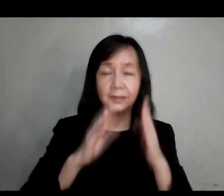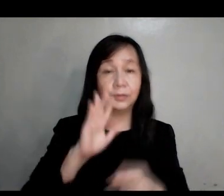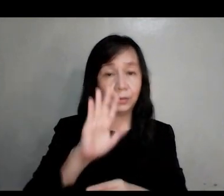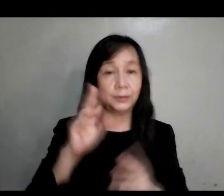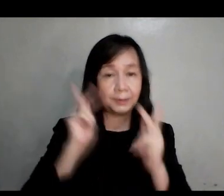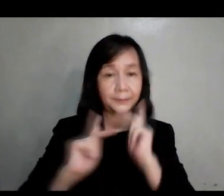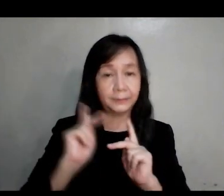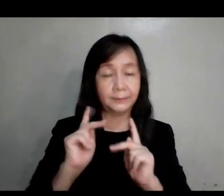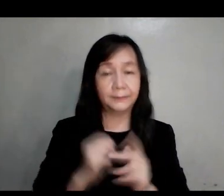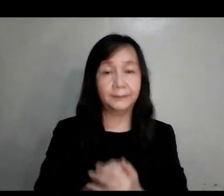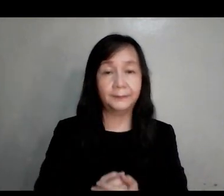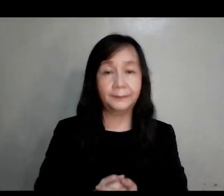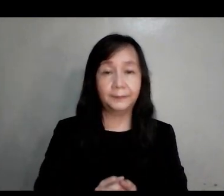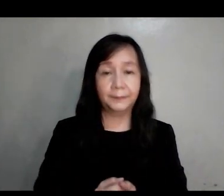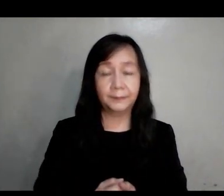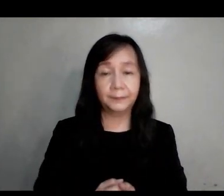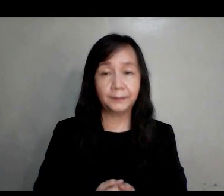Lord, listen to your people.